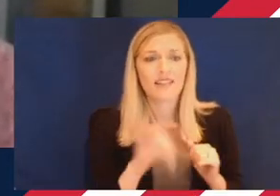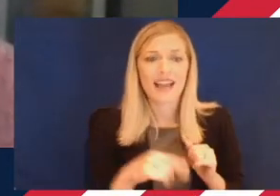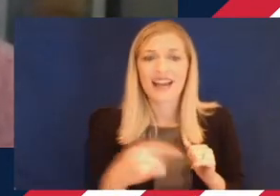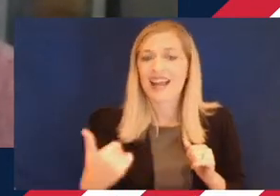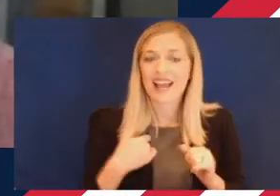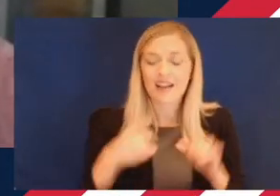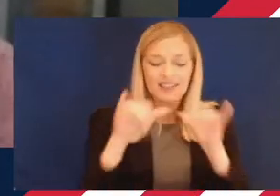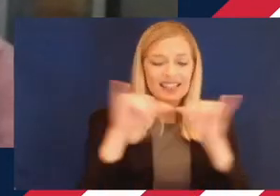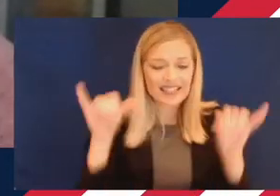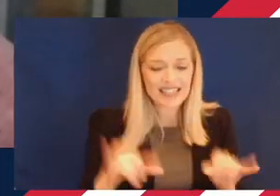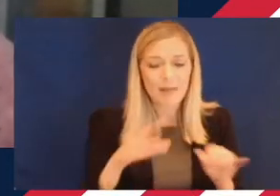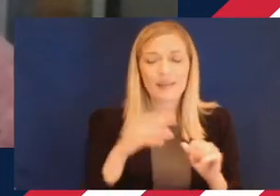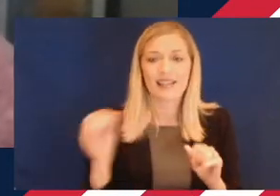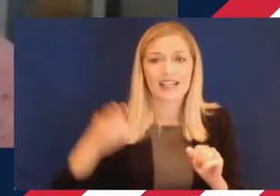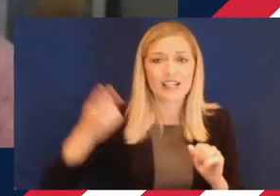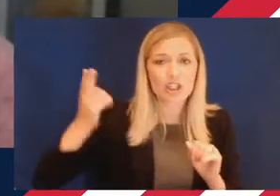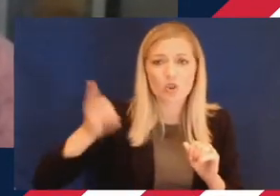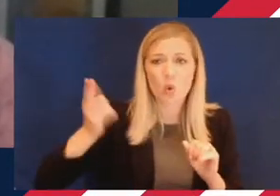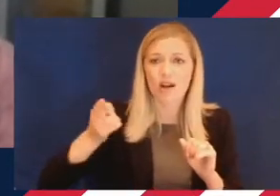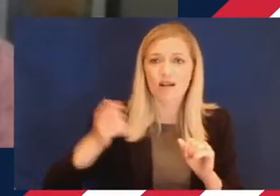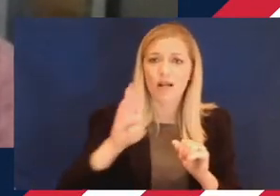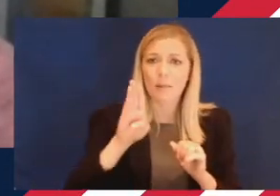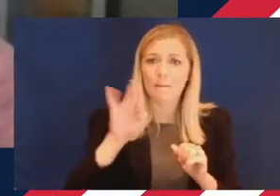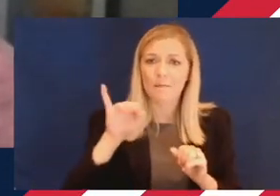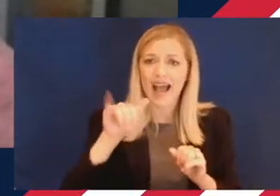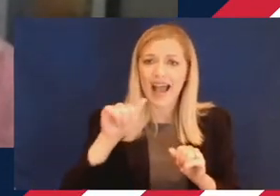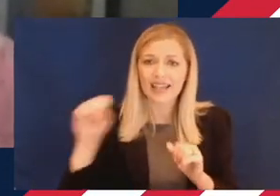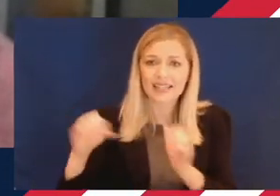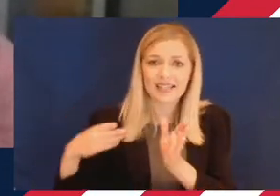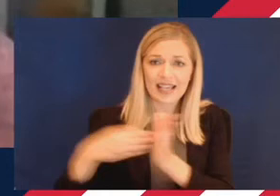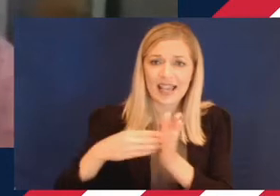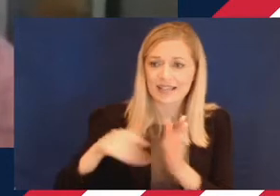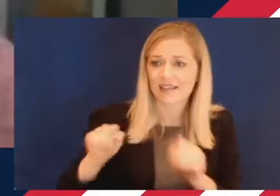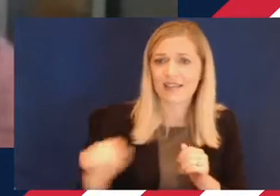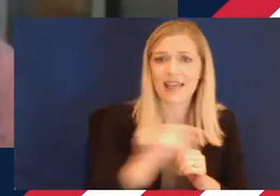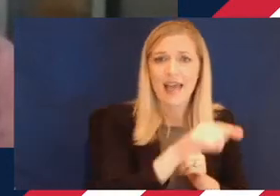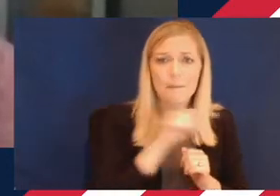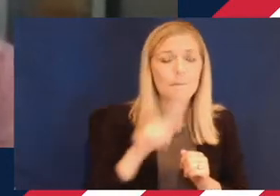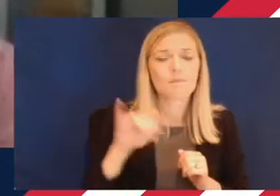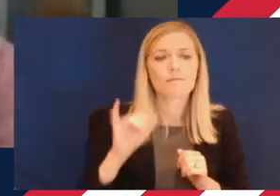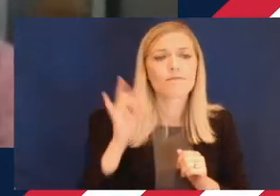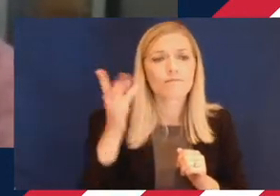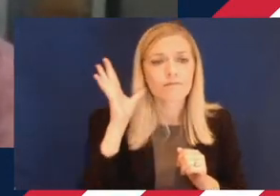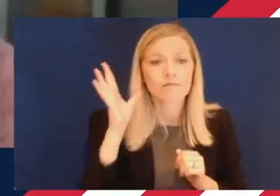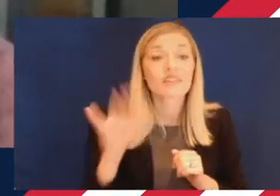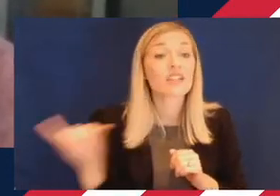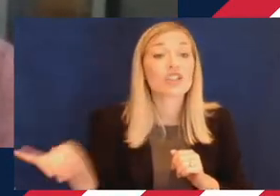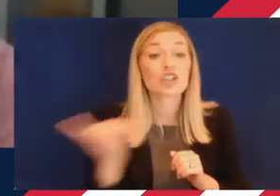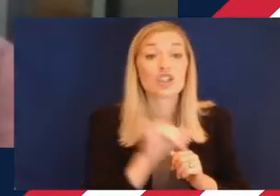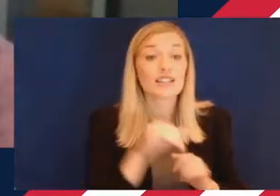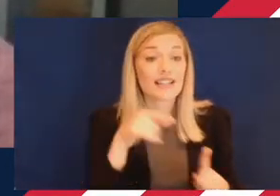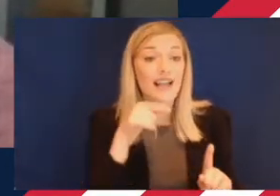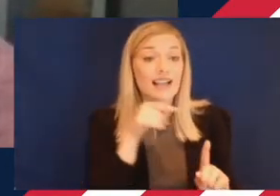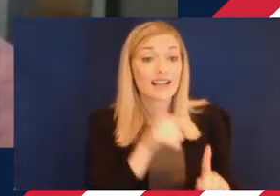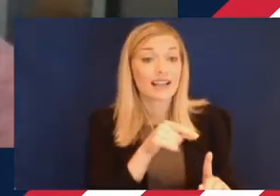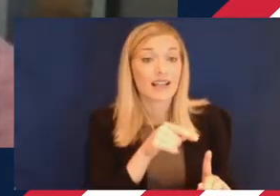are scarring. Just as new COVID cases can represent a time lag from infection to 2 weeks